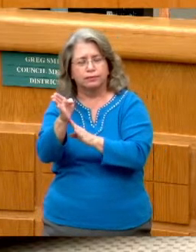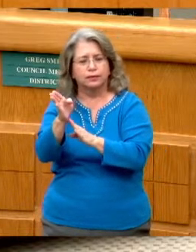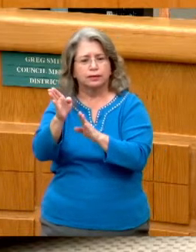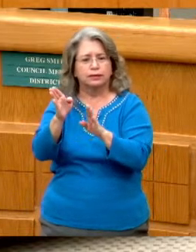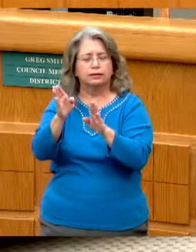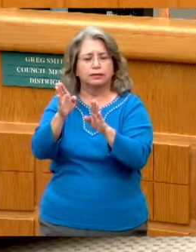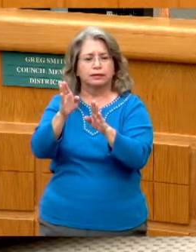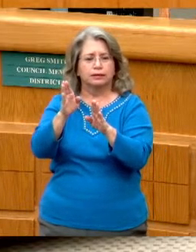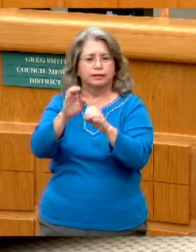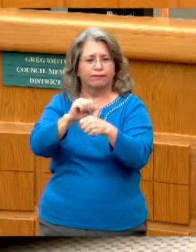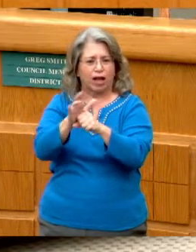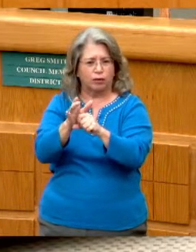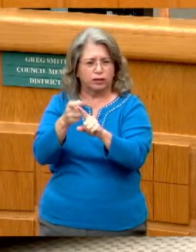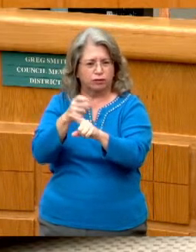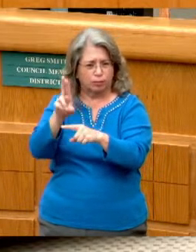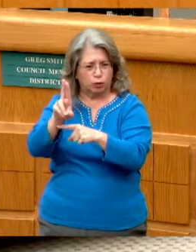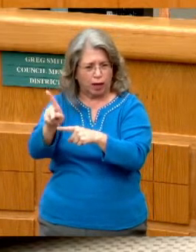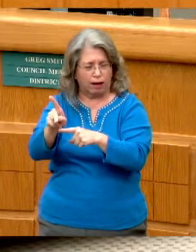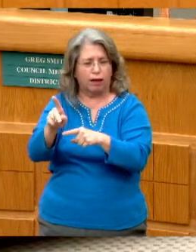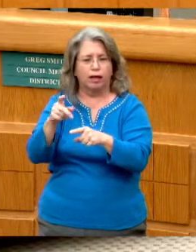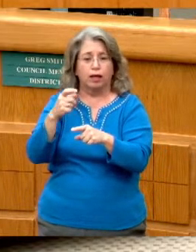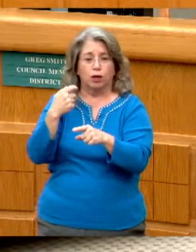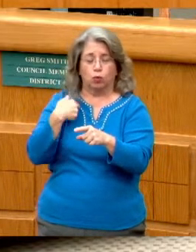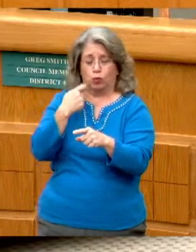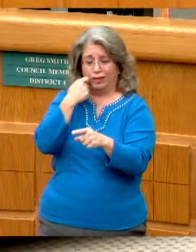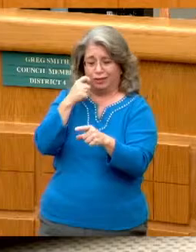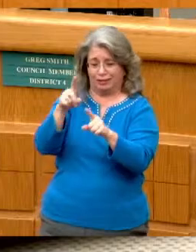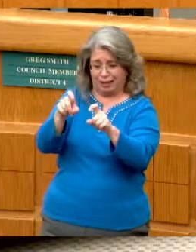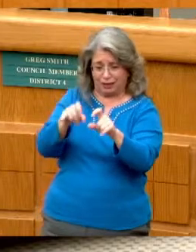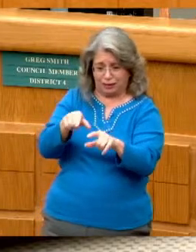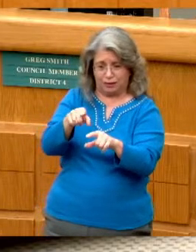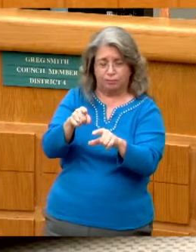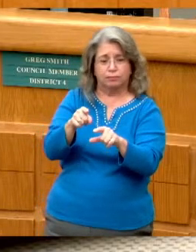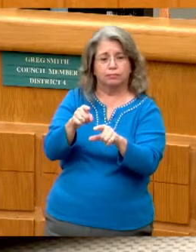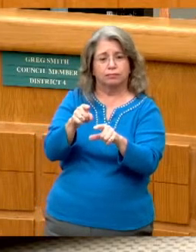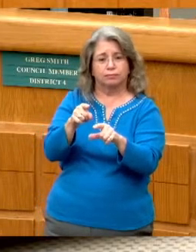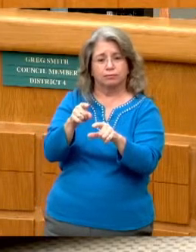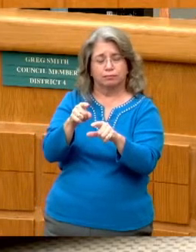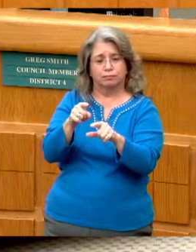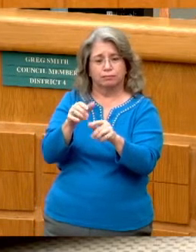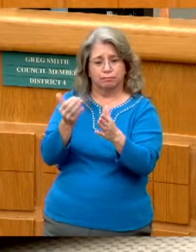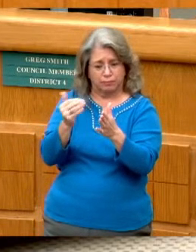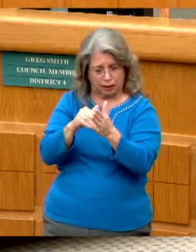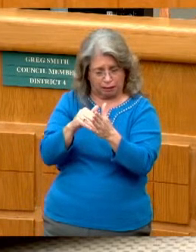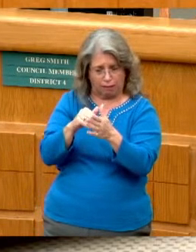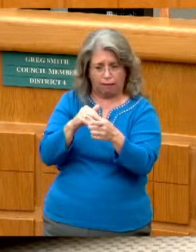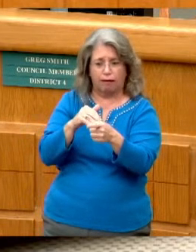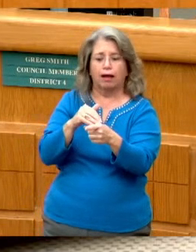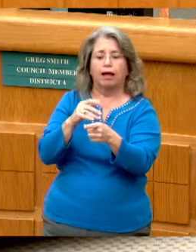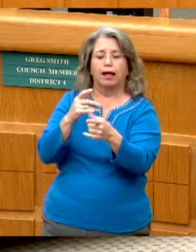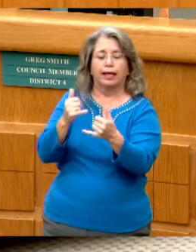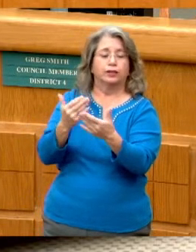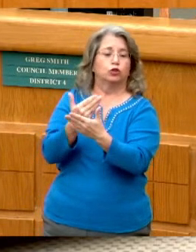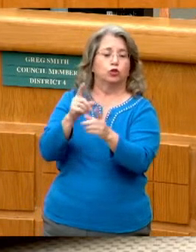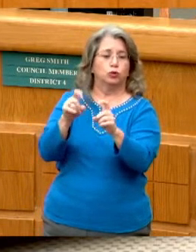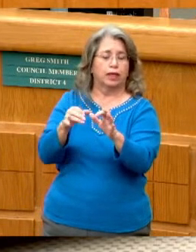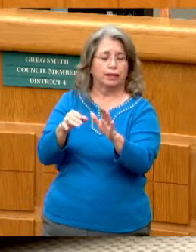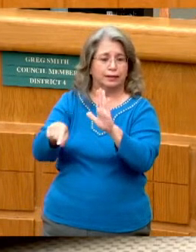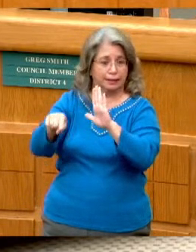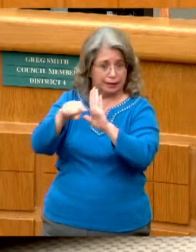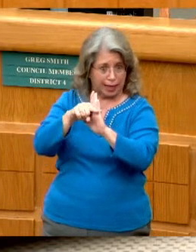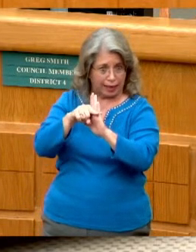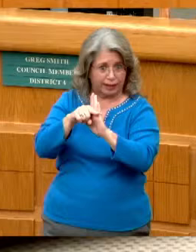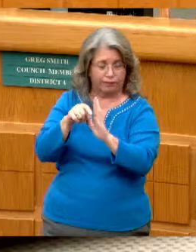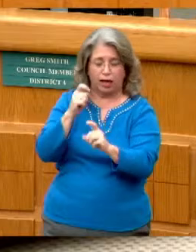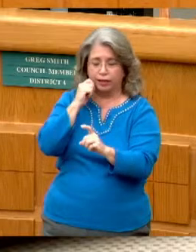back negative. And he's doing great. I just had a chat with him. So he'll be out of quarantine today.